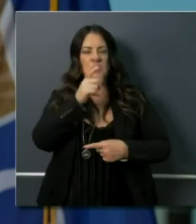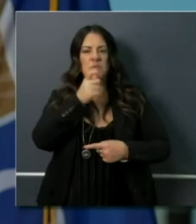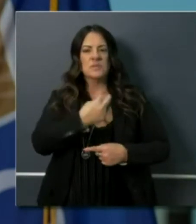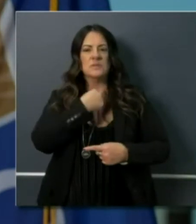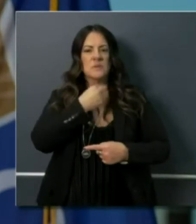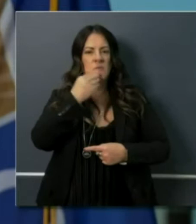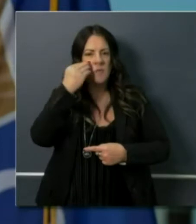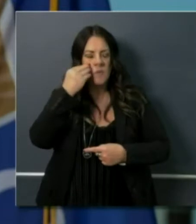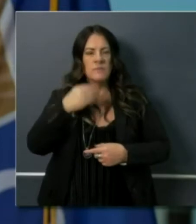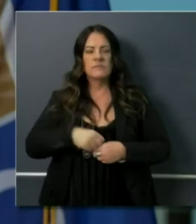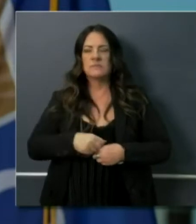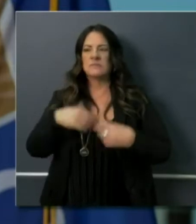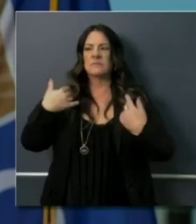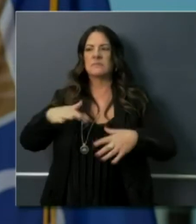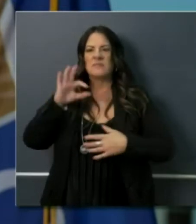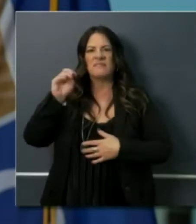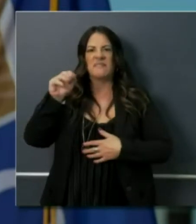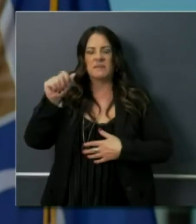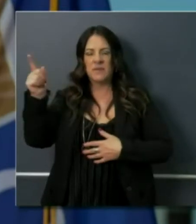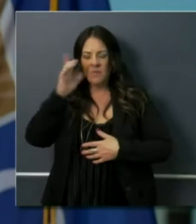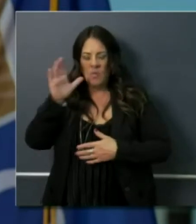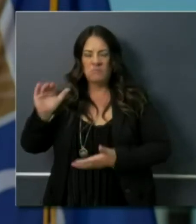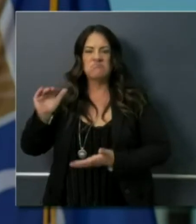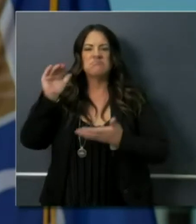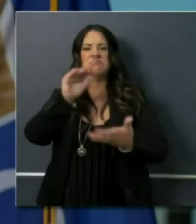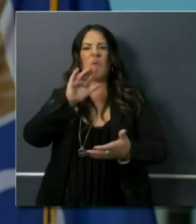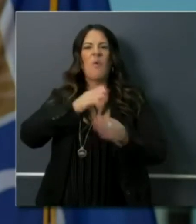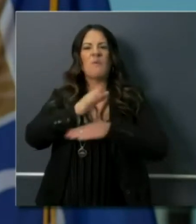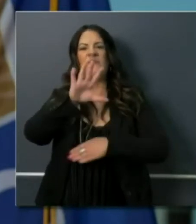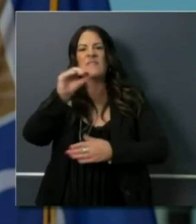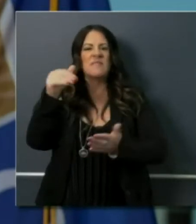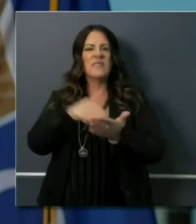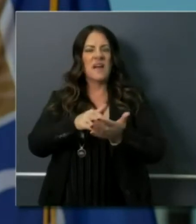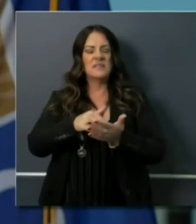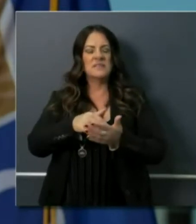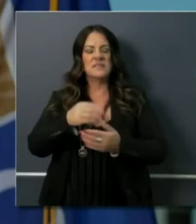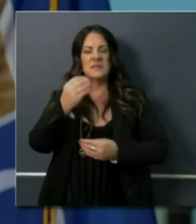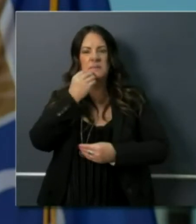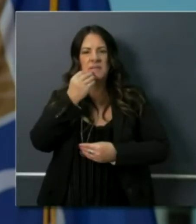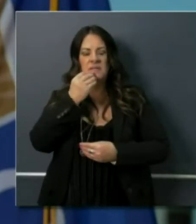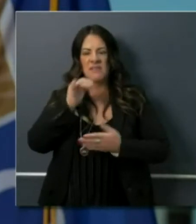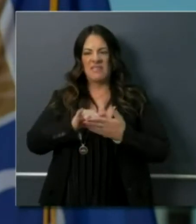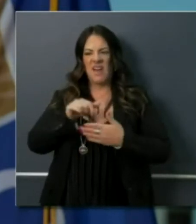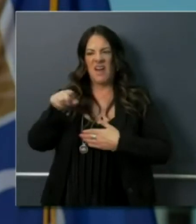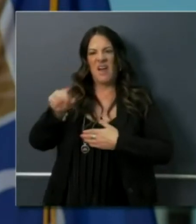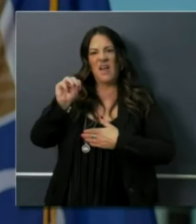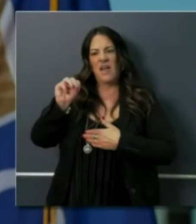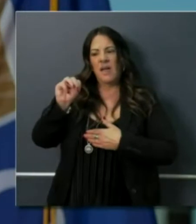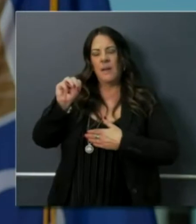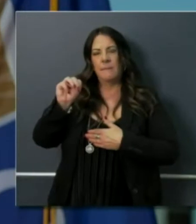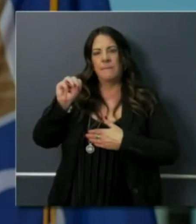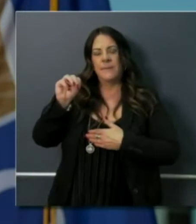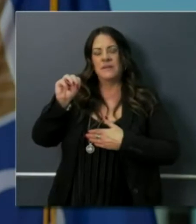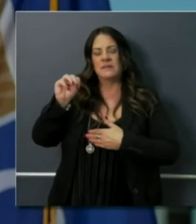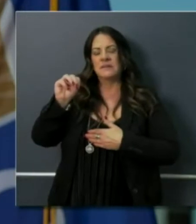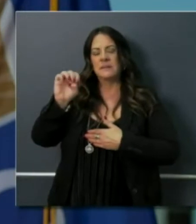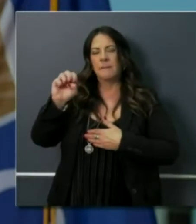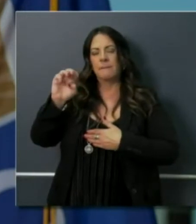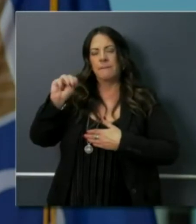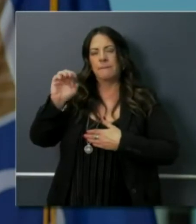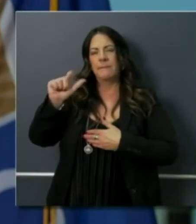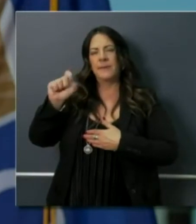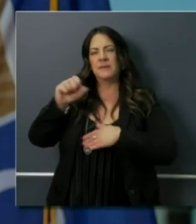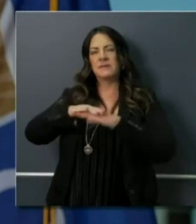just 50,000 meals. It's an extraordinary number that Meals on Wheels is able to procure every single day. But we have well over 1 million